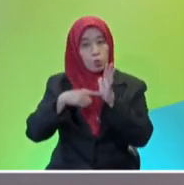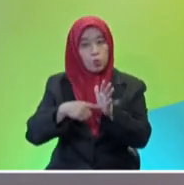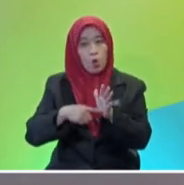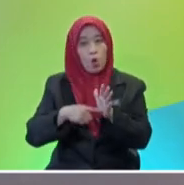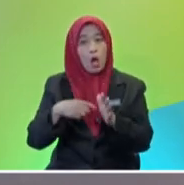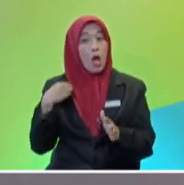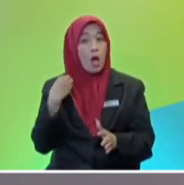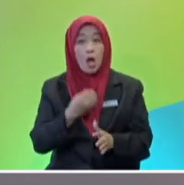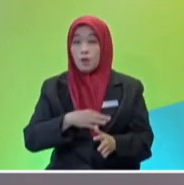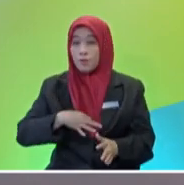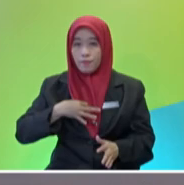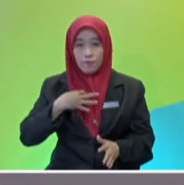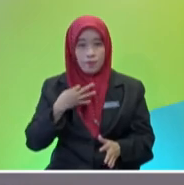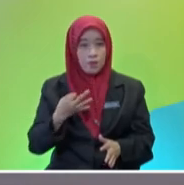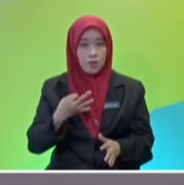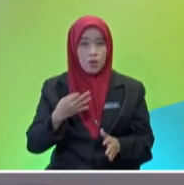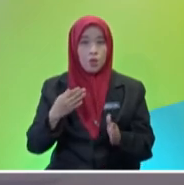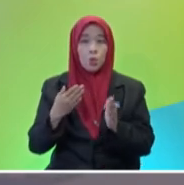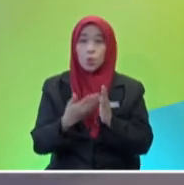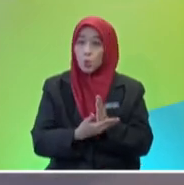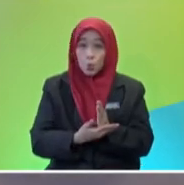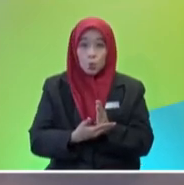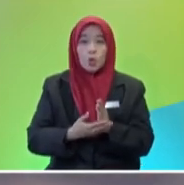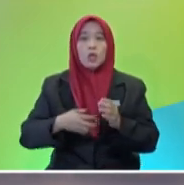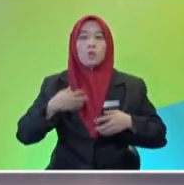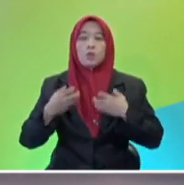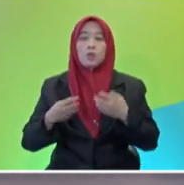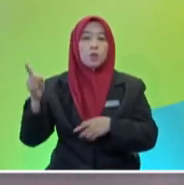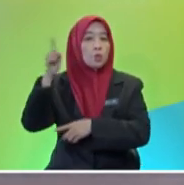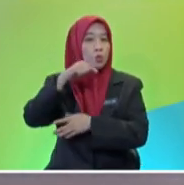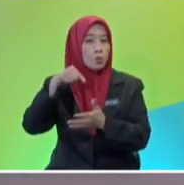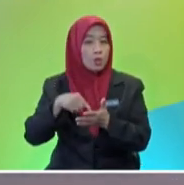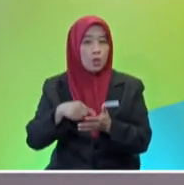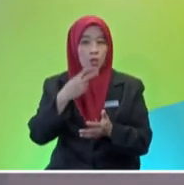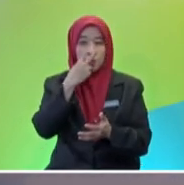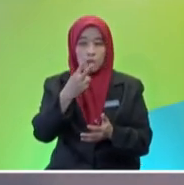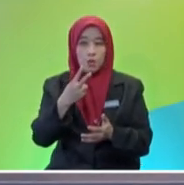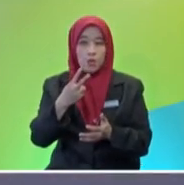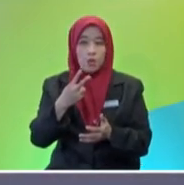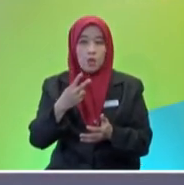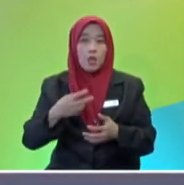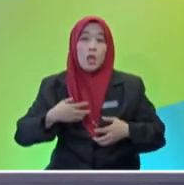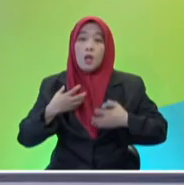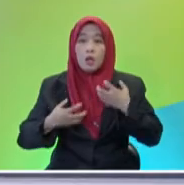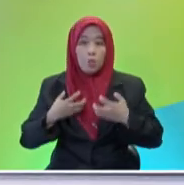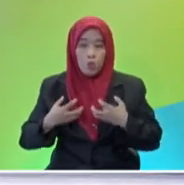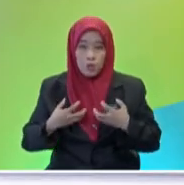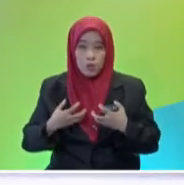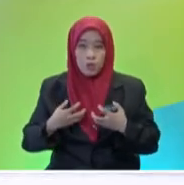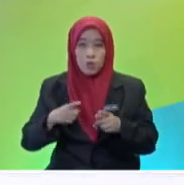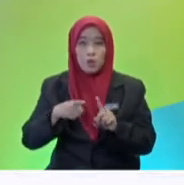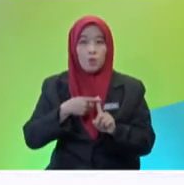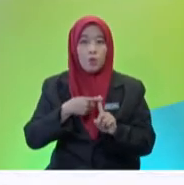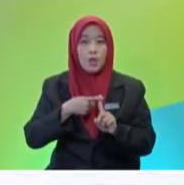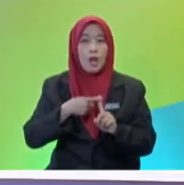feelings, okay? We show our feelings through emotions. Today, we are going to look at these four main emotions, okay? Mm. The first one